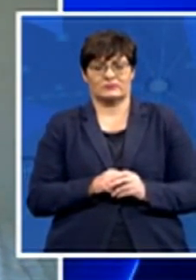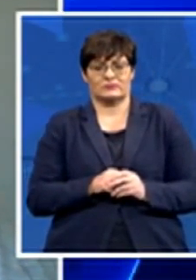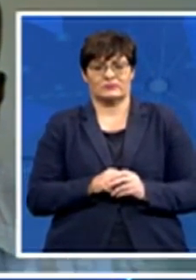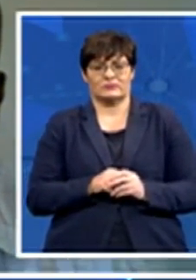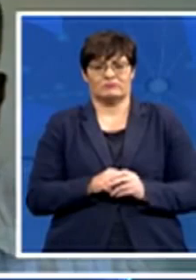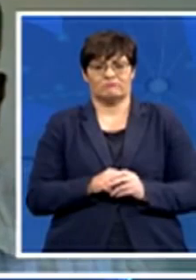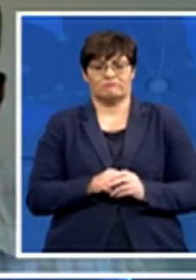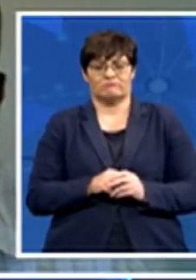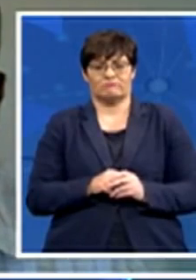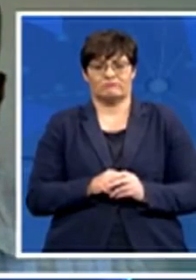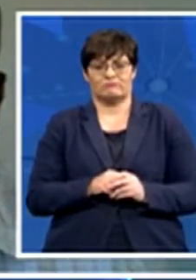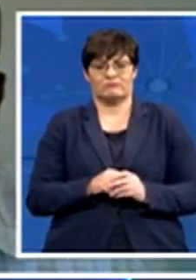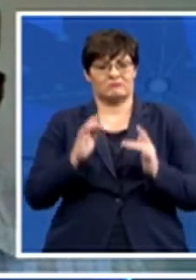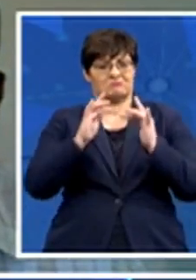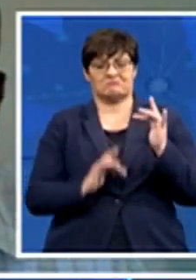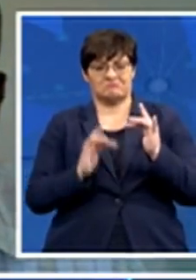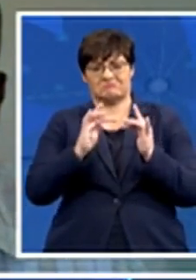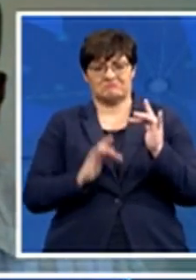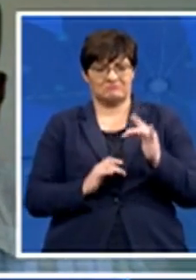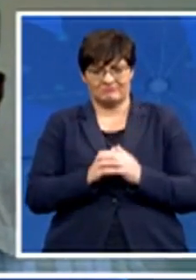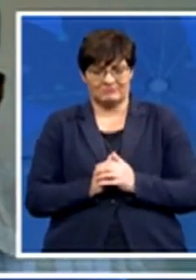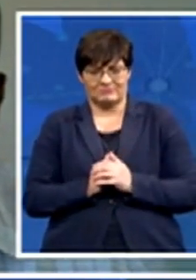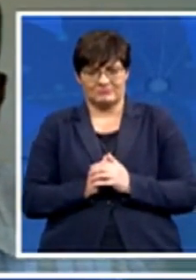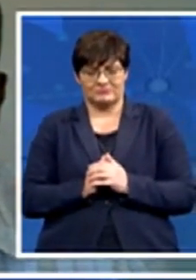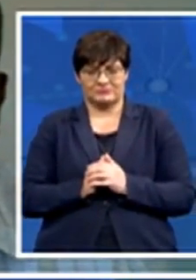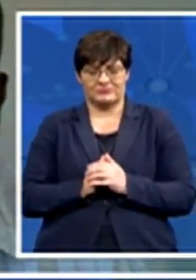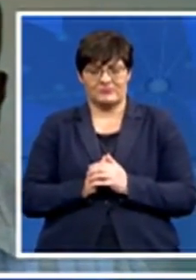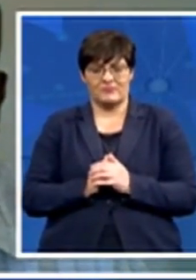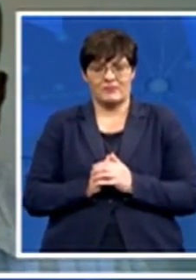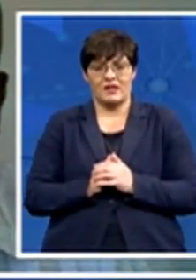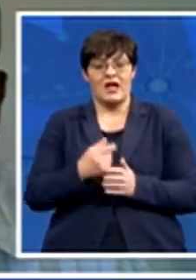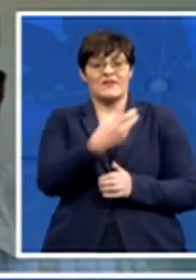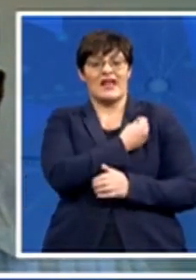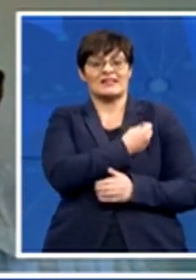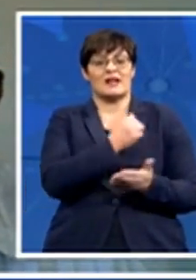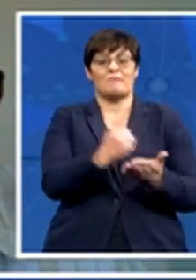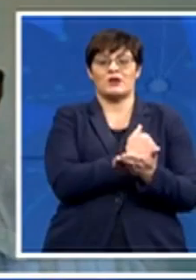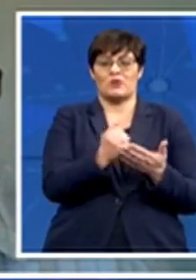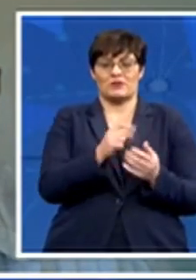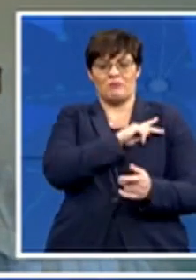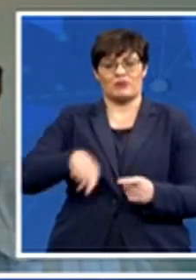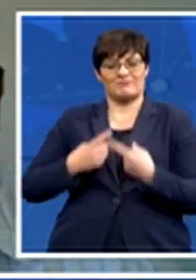Well, Sizwe, the President touched on vaccine passports as well. What are your thoughts on this?